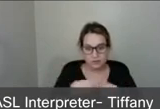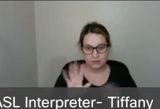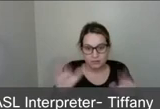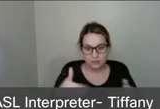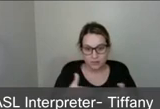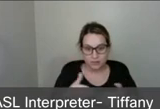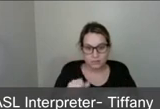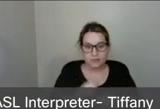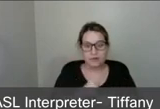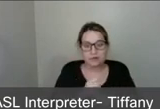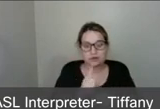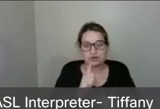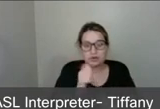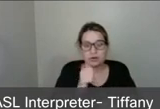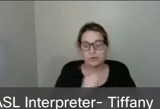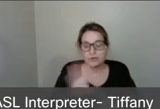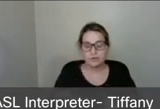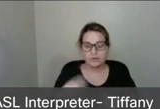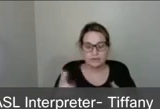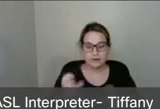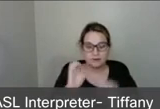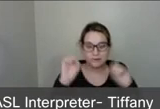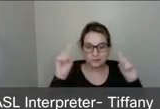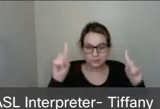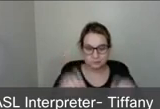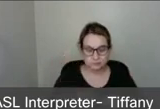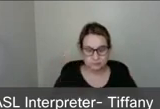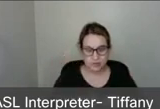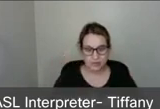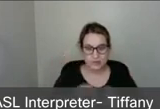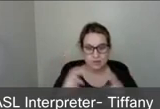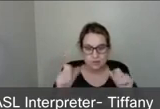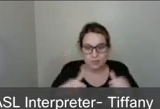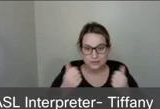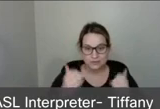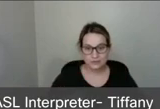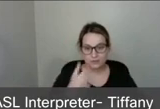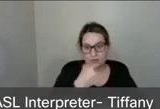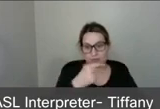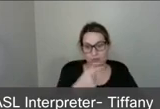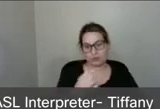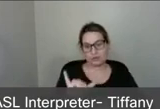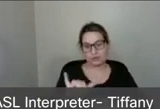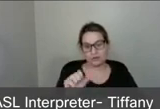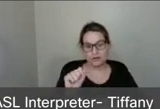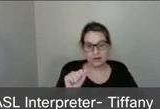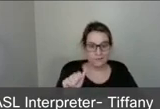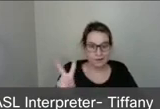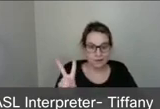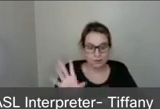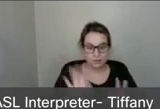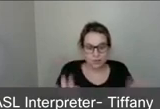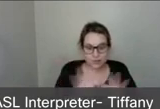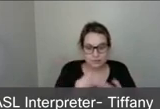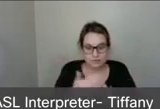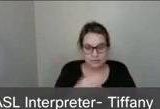on ensuring that Arizona provides equitable education across the state. I'm also a resident of Goodyear. Avondale is a key city here in the West Valley,